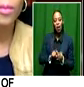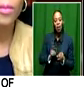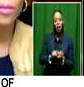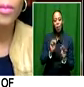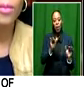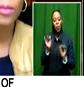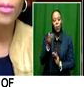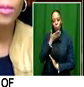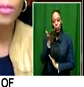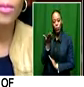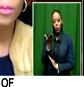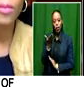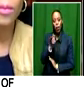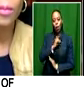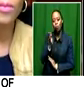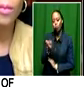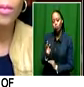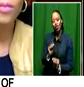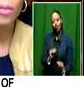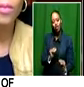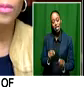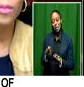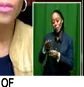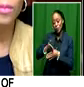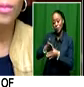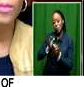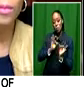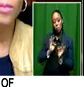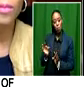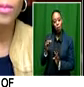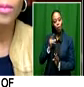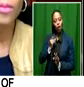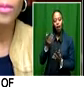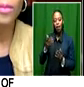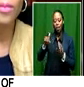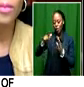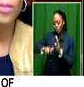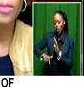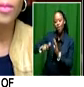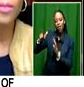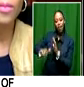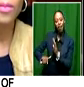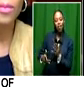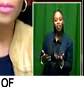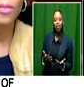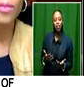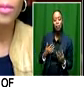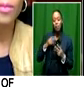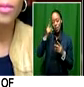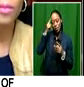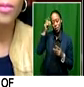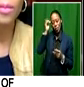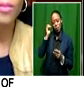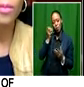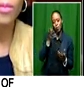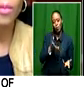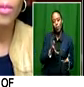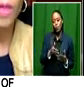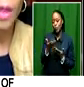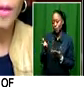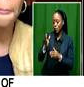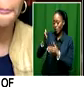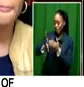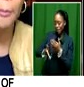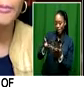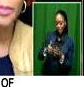qualified people that are there to teach them to do the job properly because we're dropping levels. That's my view on this, and I'm going to leave it to you to just